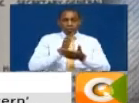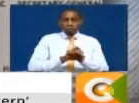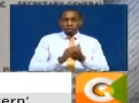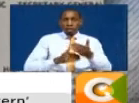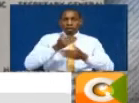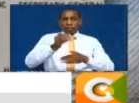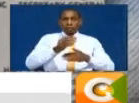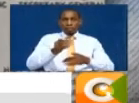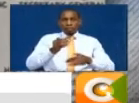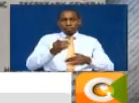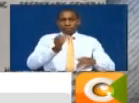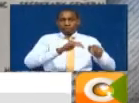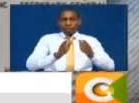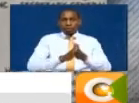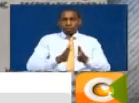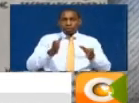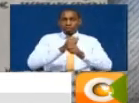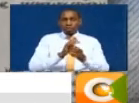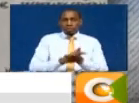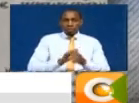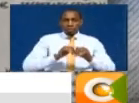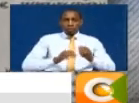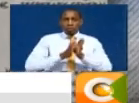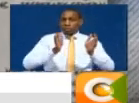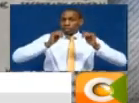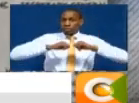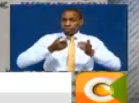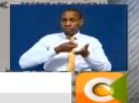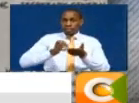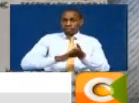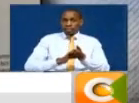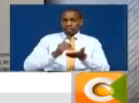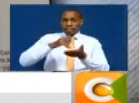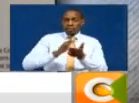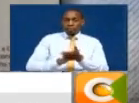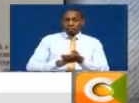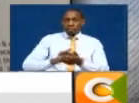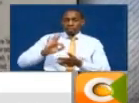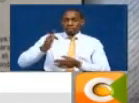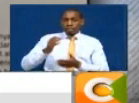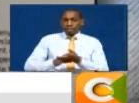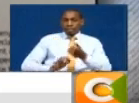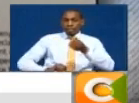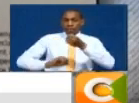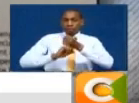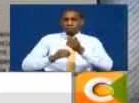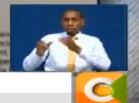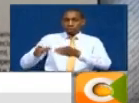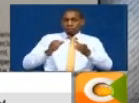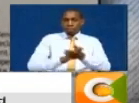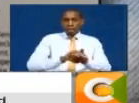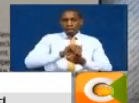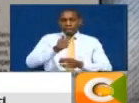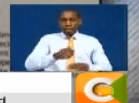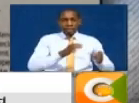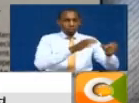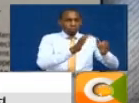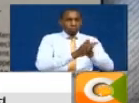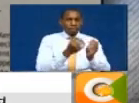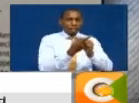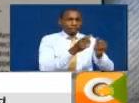of post-election coalitions. According to the general agreements signed between the three Kenya Kwanza founder parties and additional member parties,